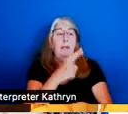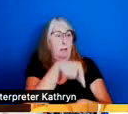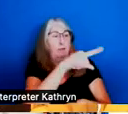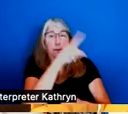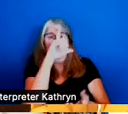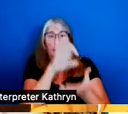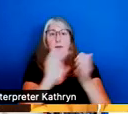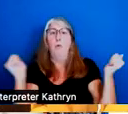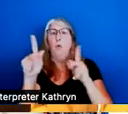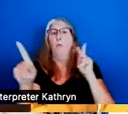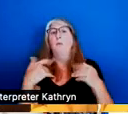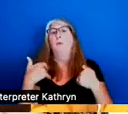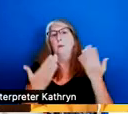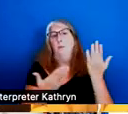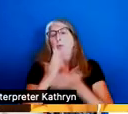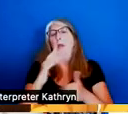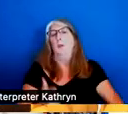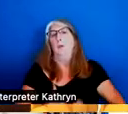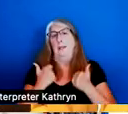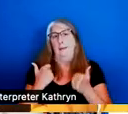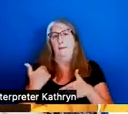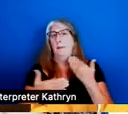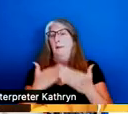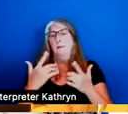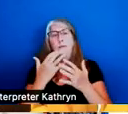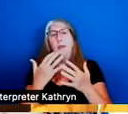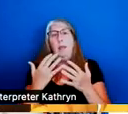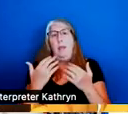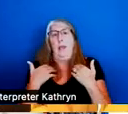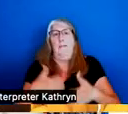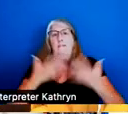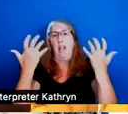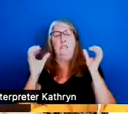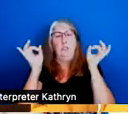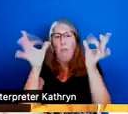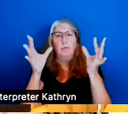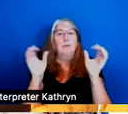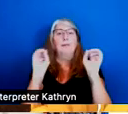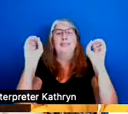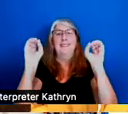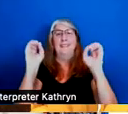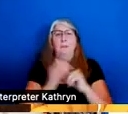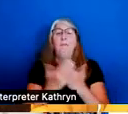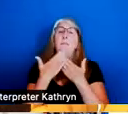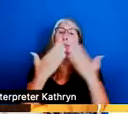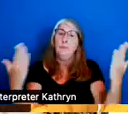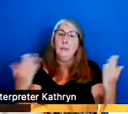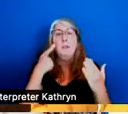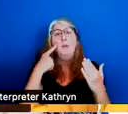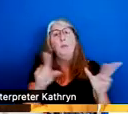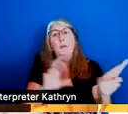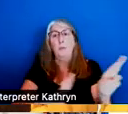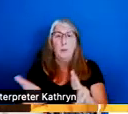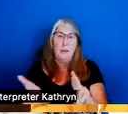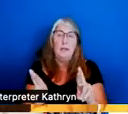should have the right to live a life that is free from violence. I thank you for being ready